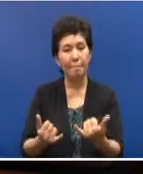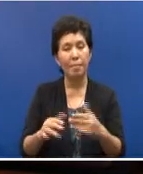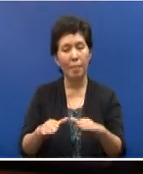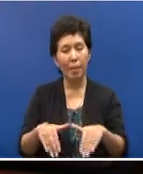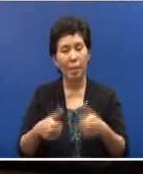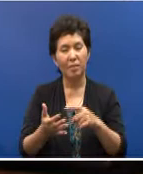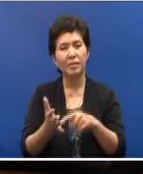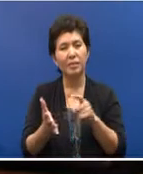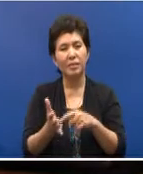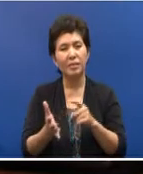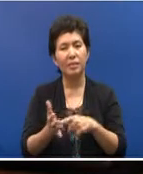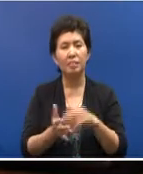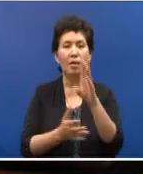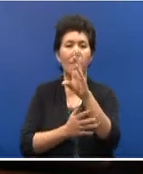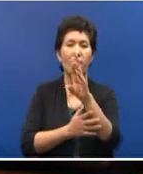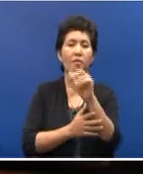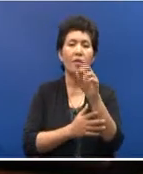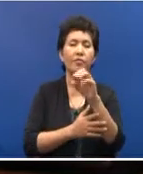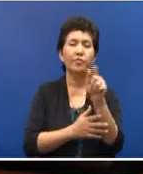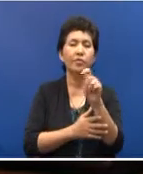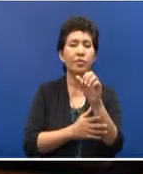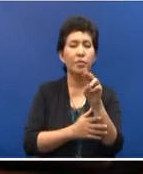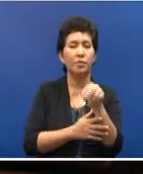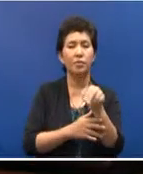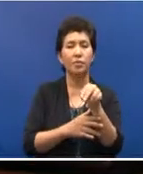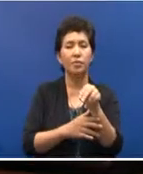how sometimes racism and